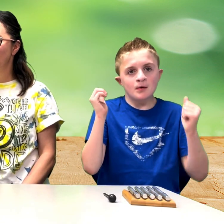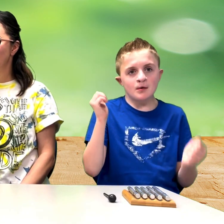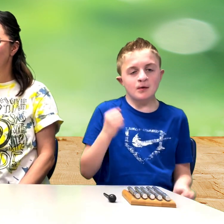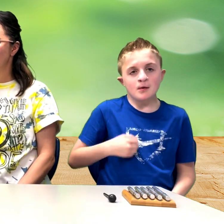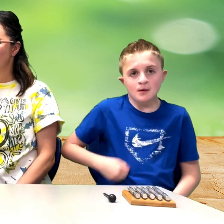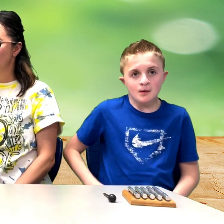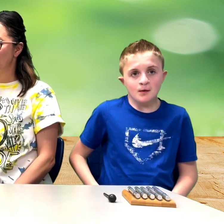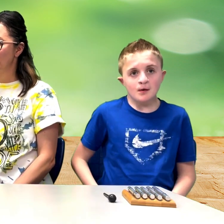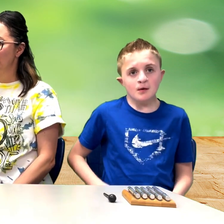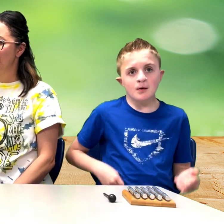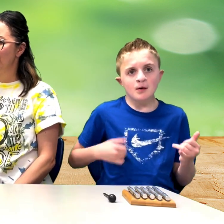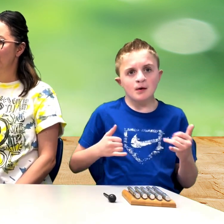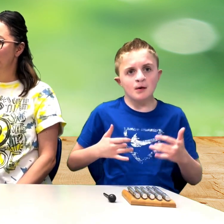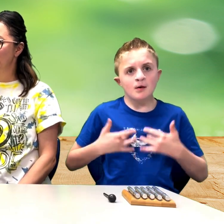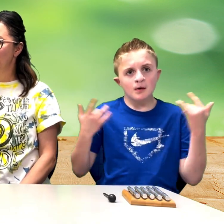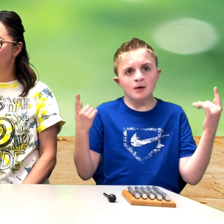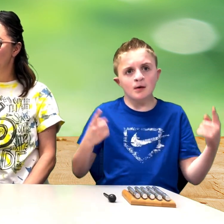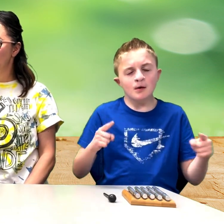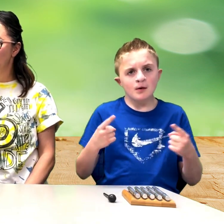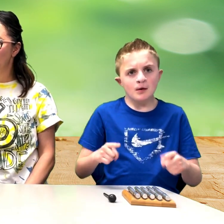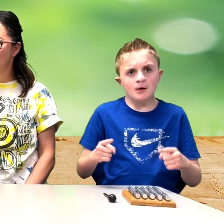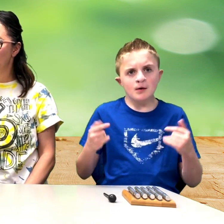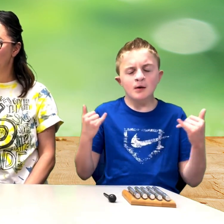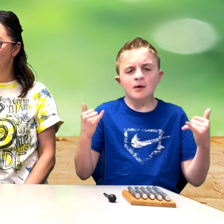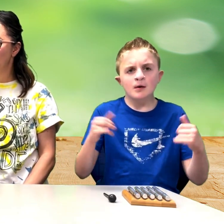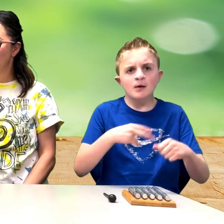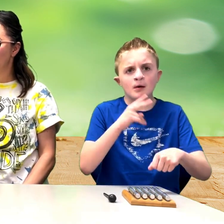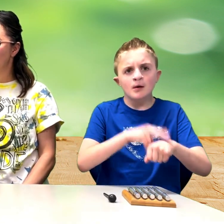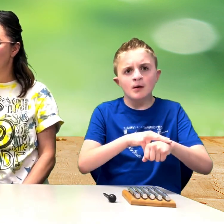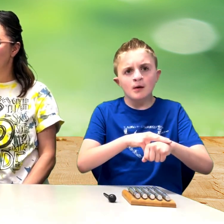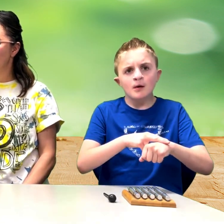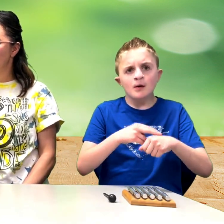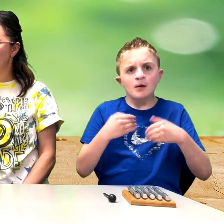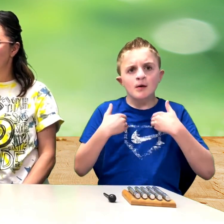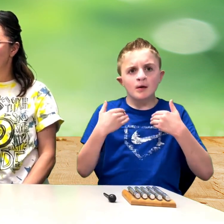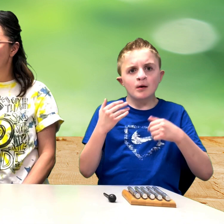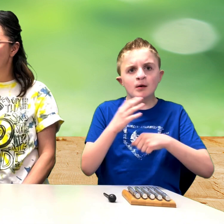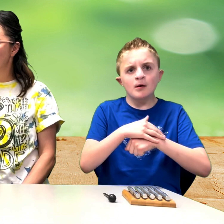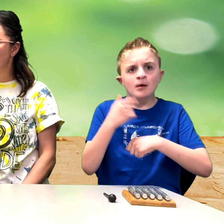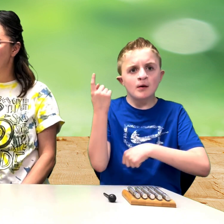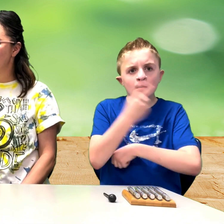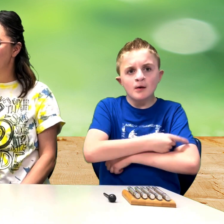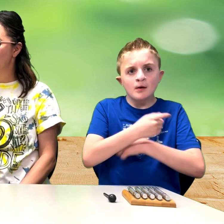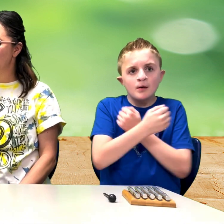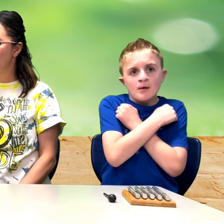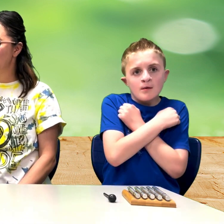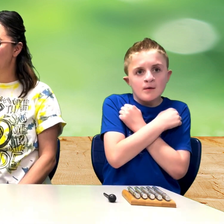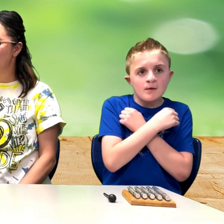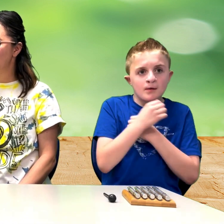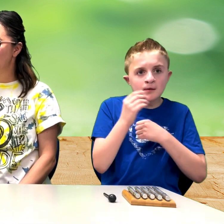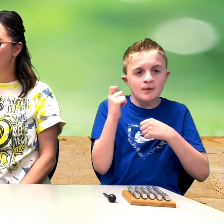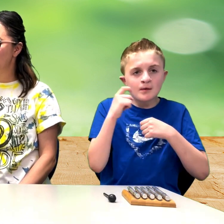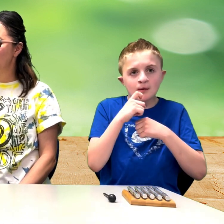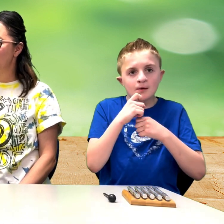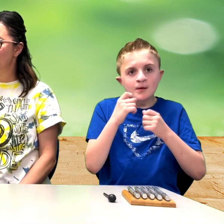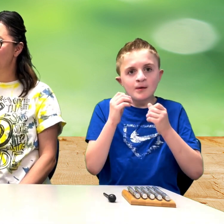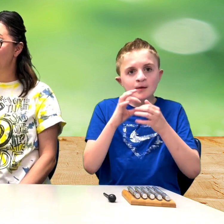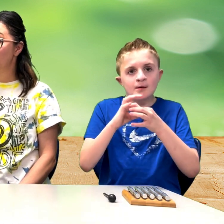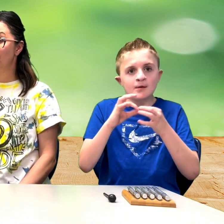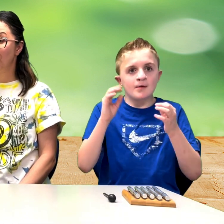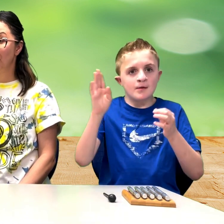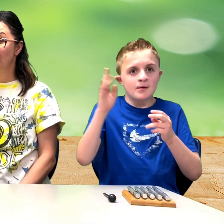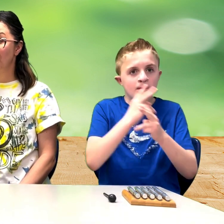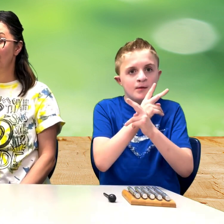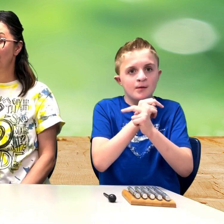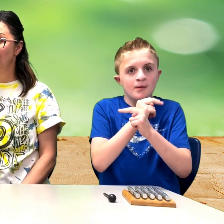Share your current events. Today is National Pet Day, so hug your hedgehog, bond with your buddy, and cut your kitty